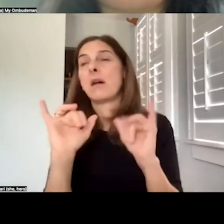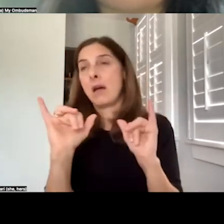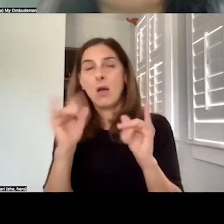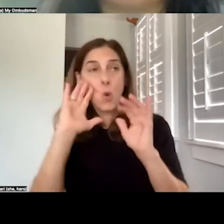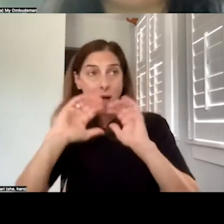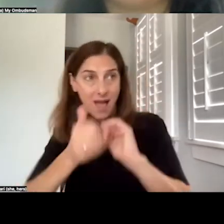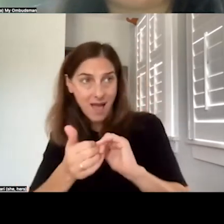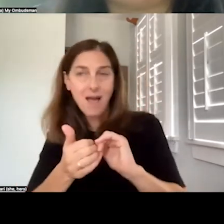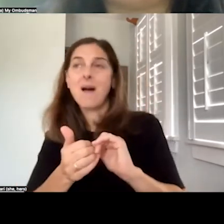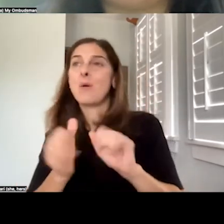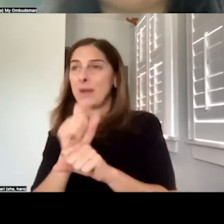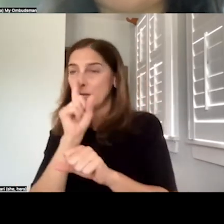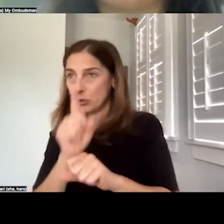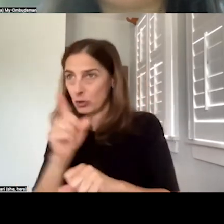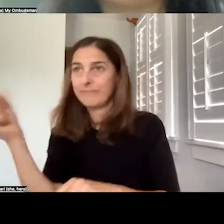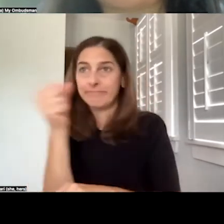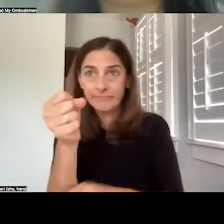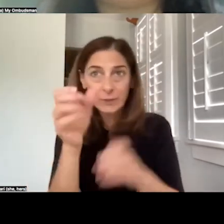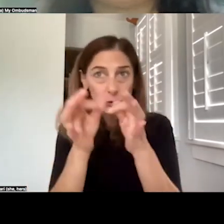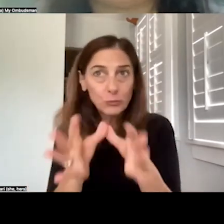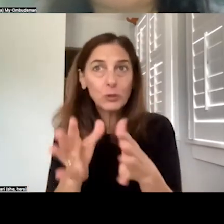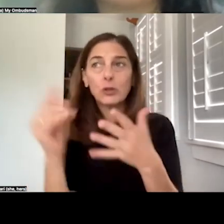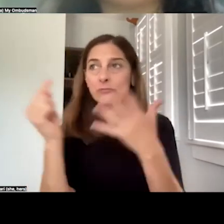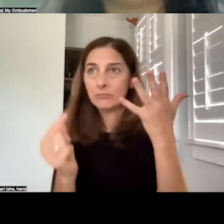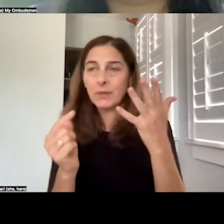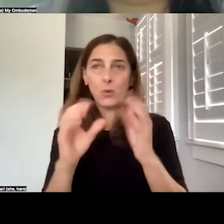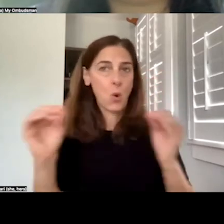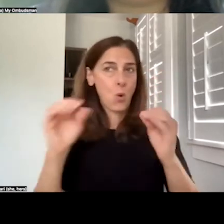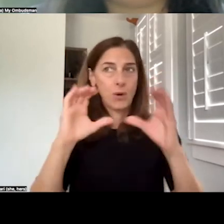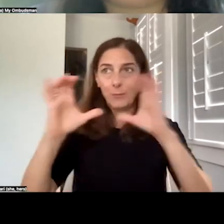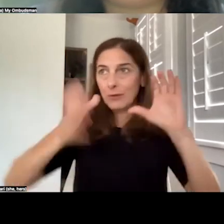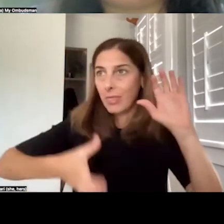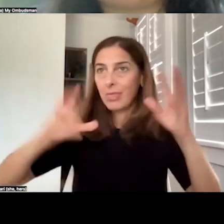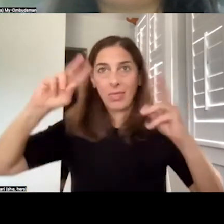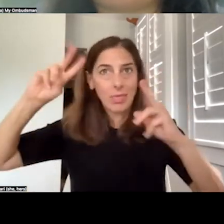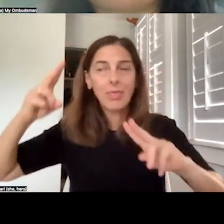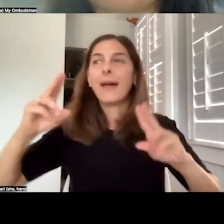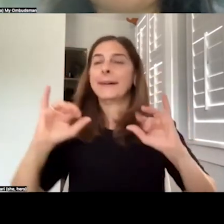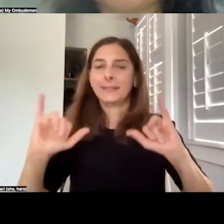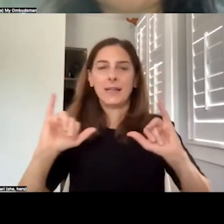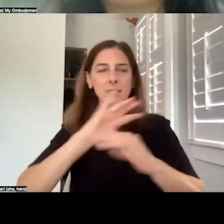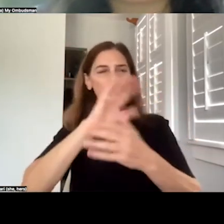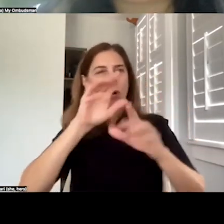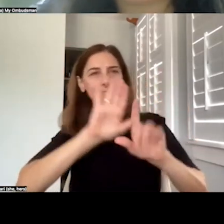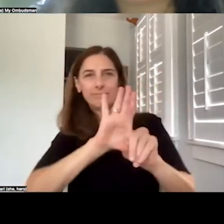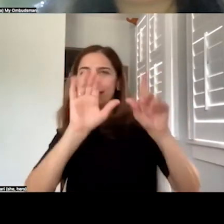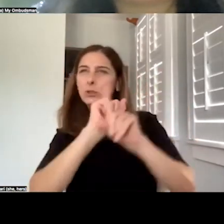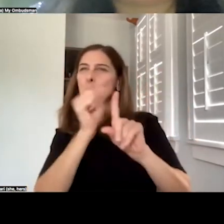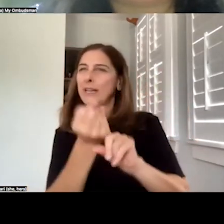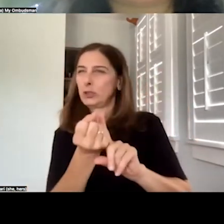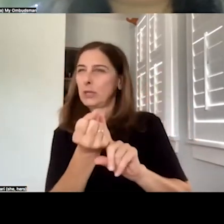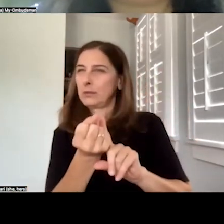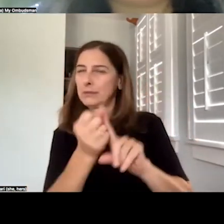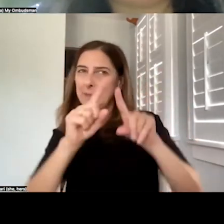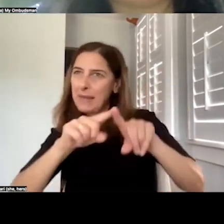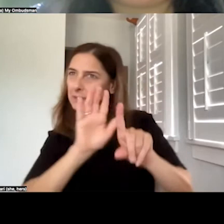no misunderstandings or miscommunications that could happen because of that. So we're really trying to think about the whole big picture when